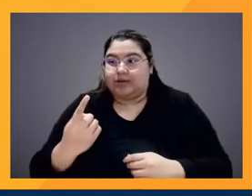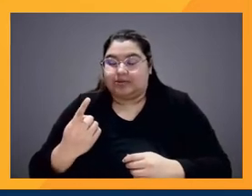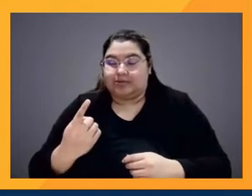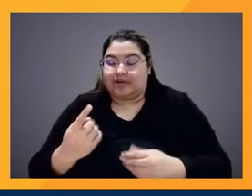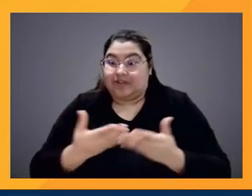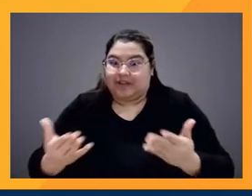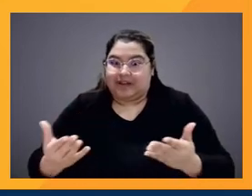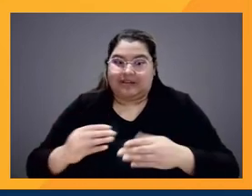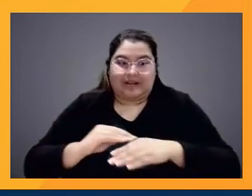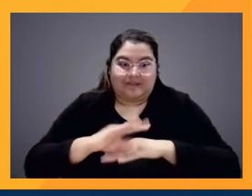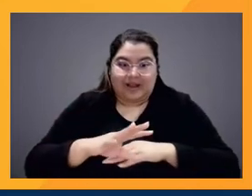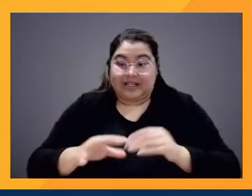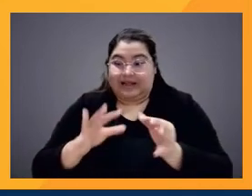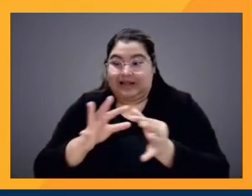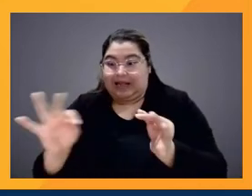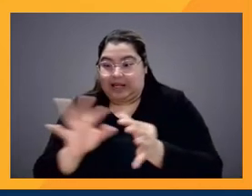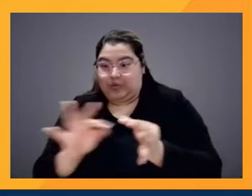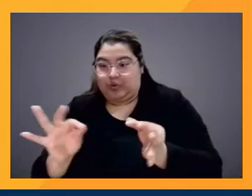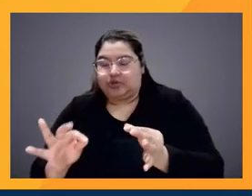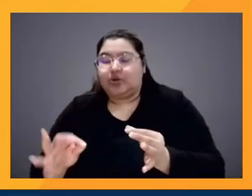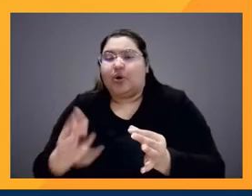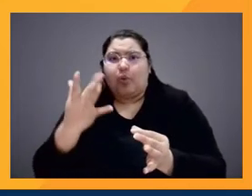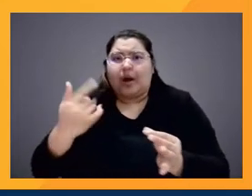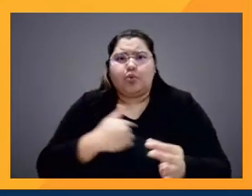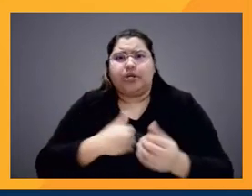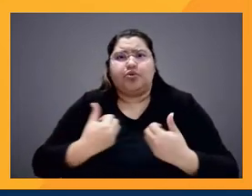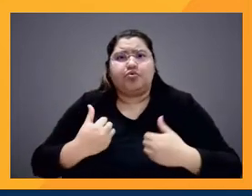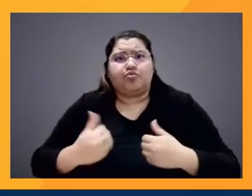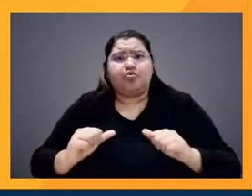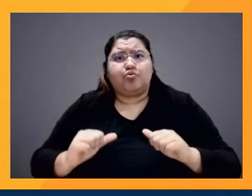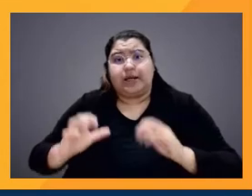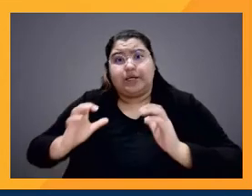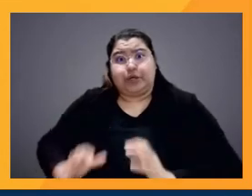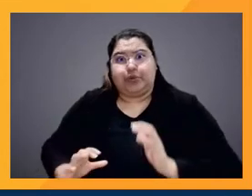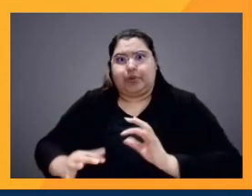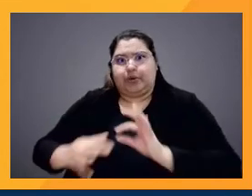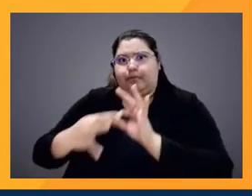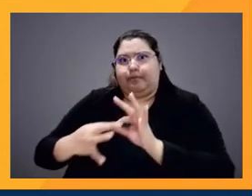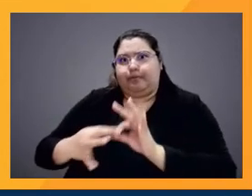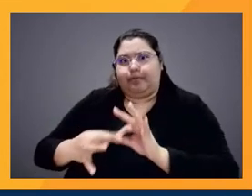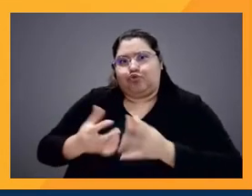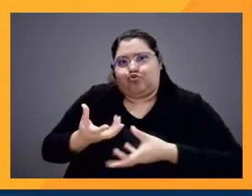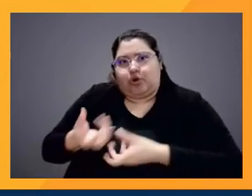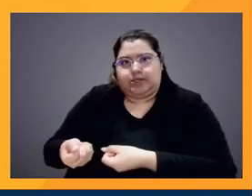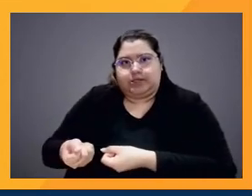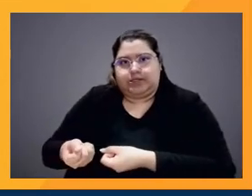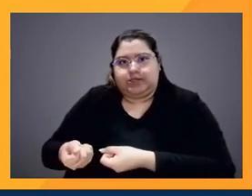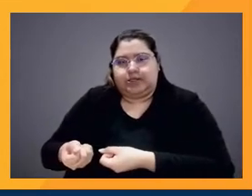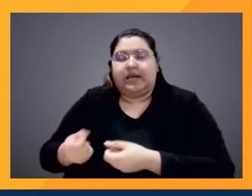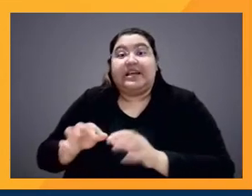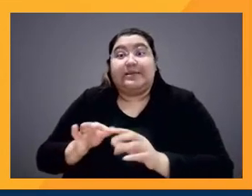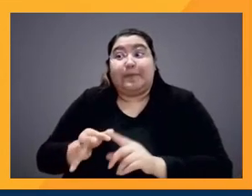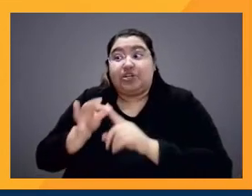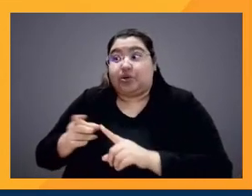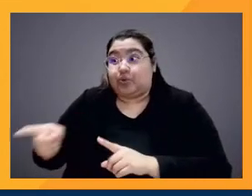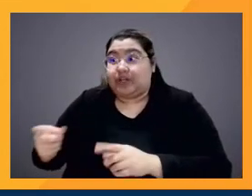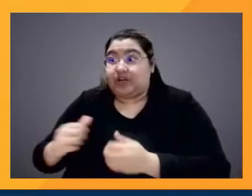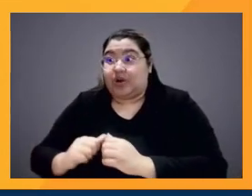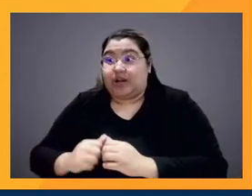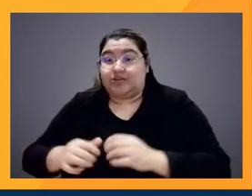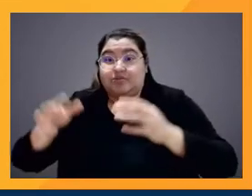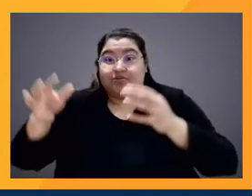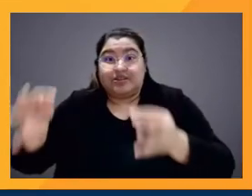out. Chris, one of the things I was thinking about during your earlier answer tied to financial literacy is, look, for someone like me, English is my primary